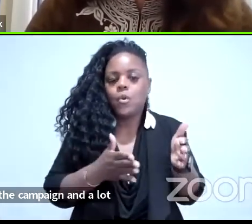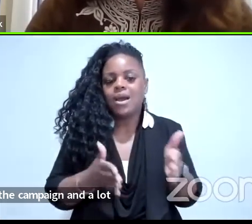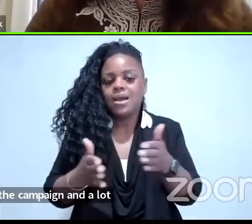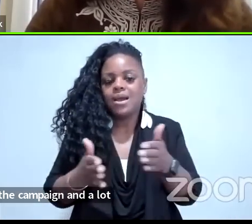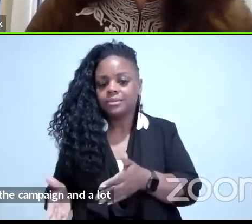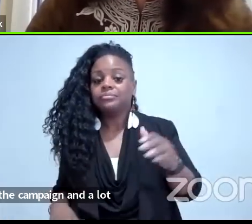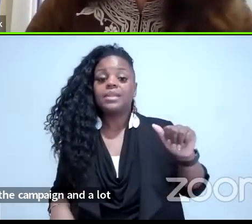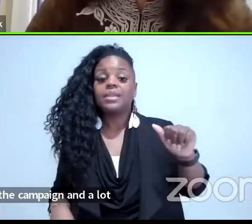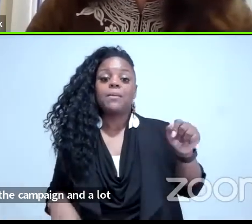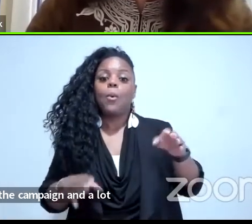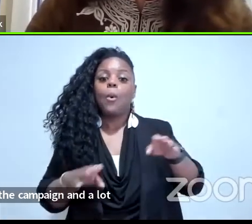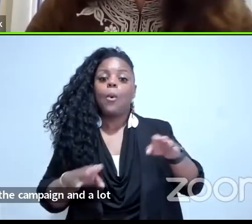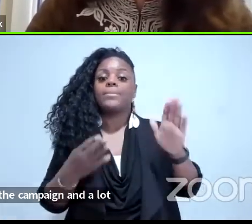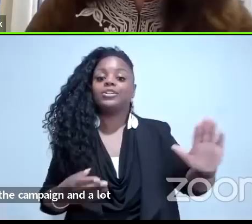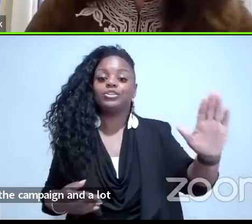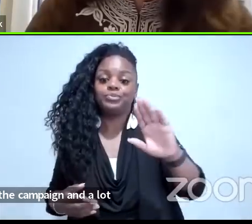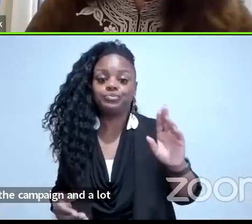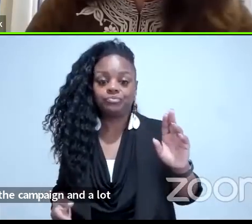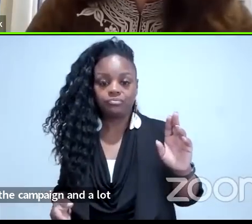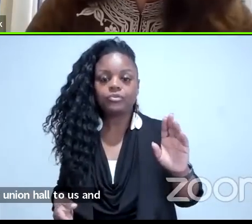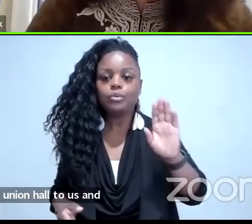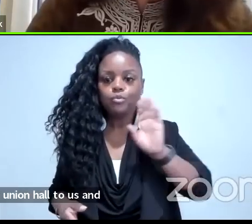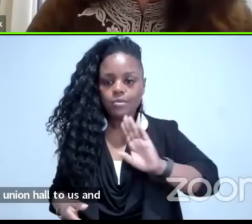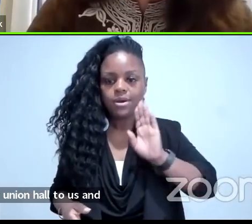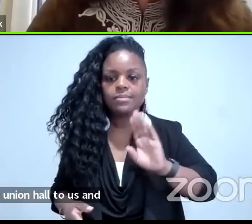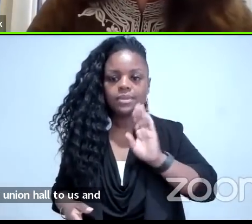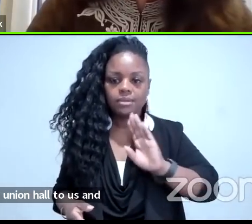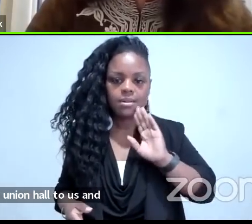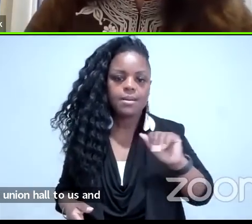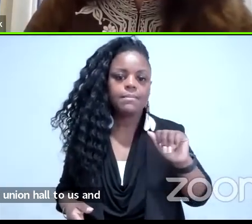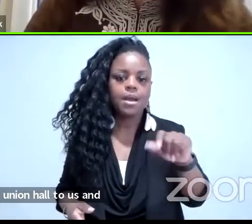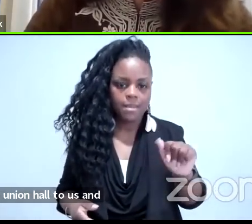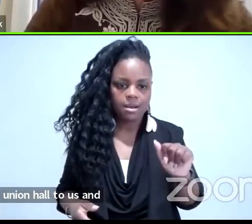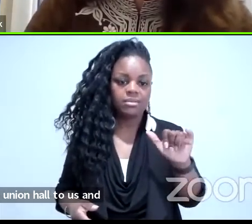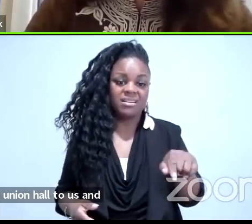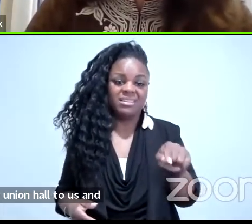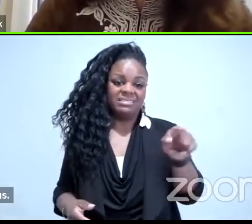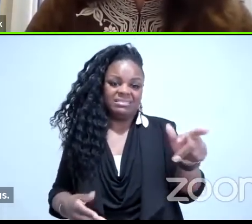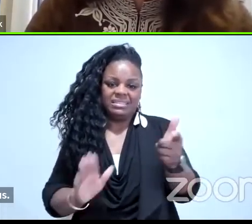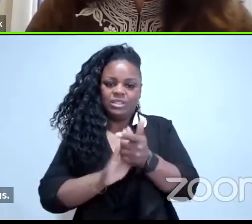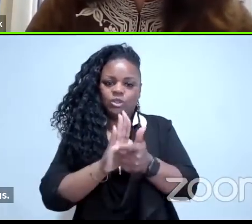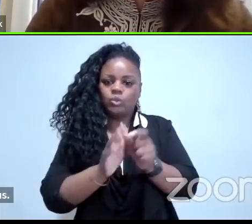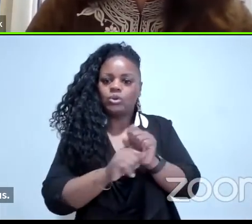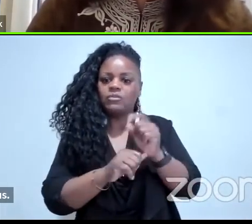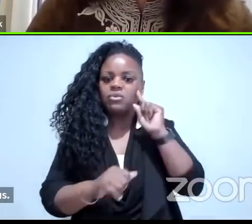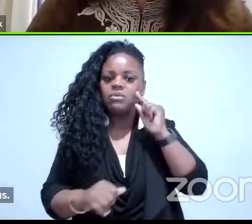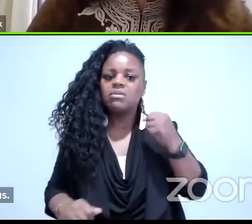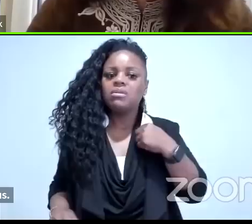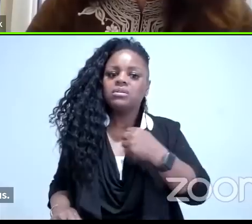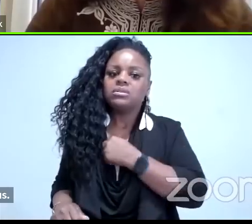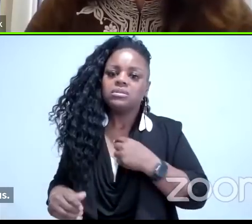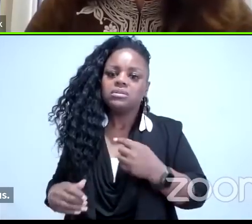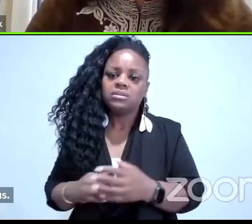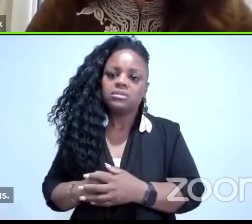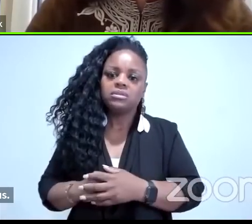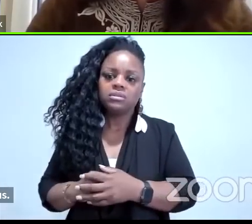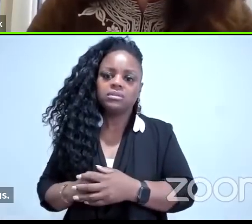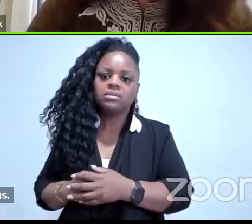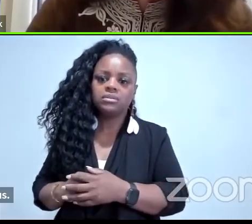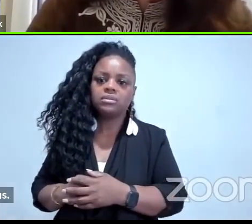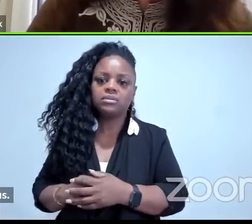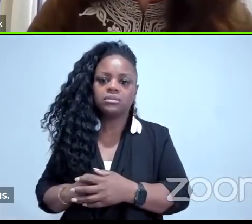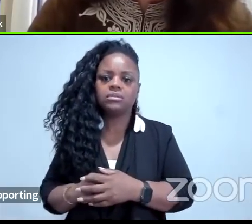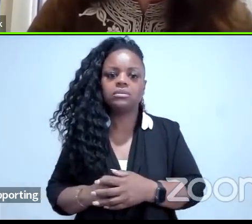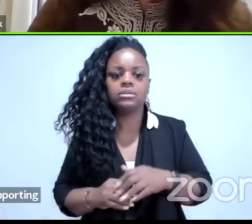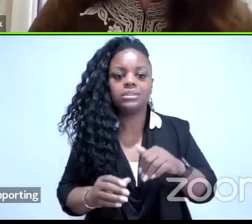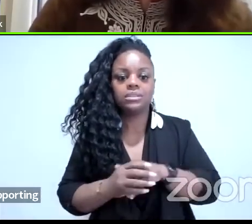the letter carriers and the CWA in Roanoke, Virginia have been, you know, really supporting the campaigns there. So I want to thank all the unions